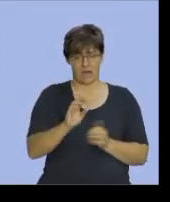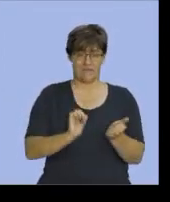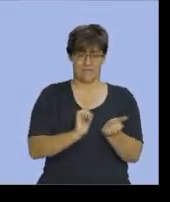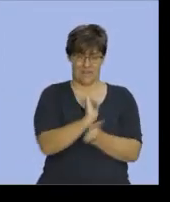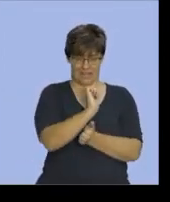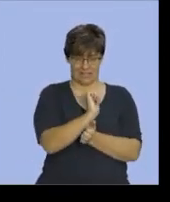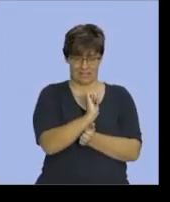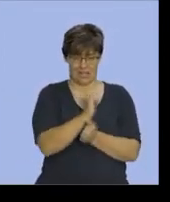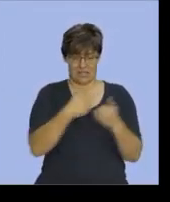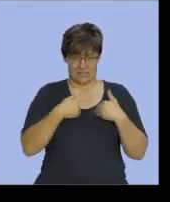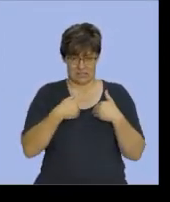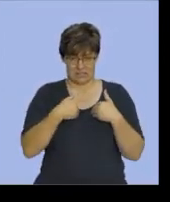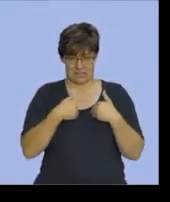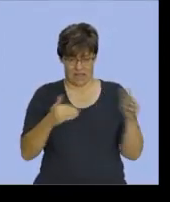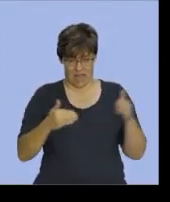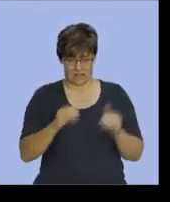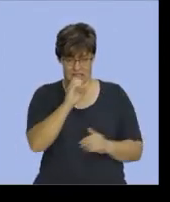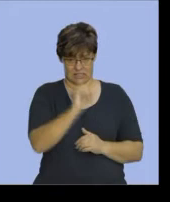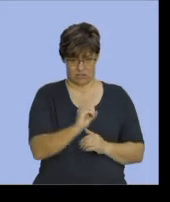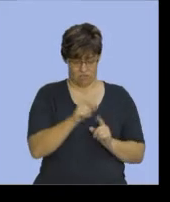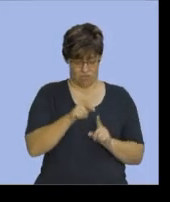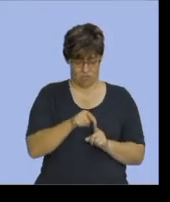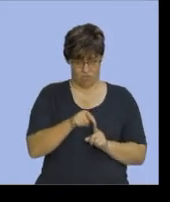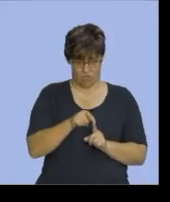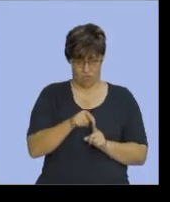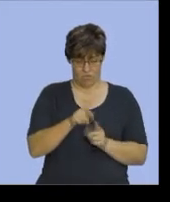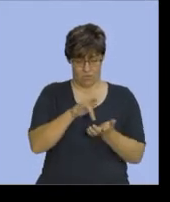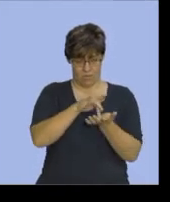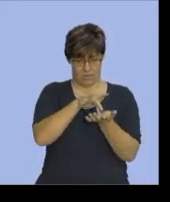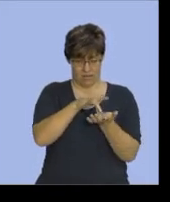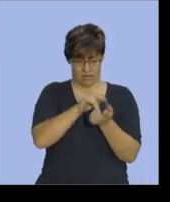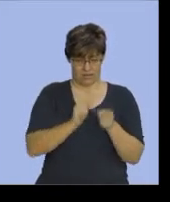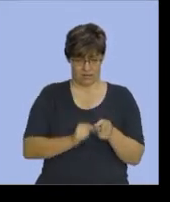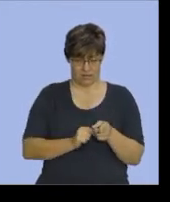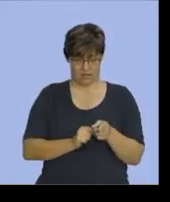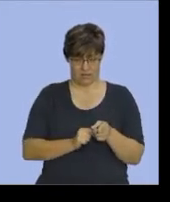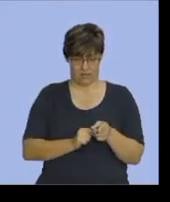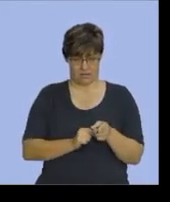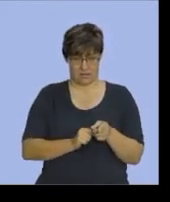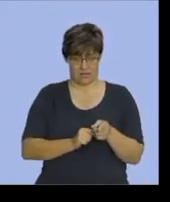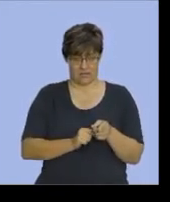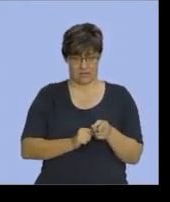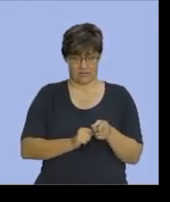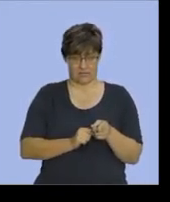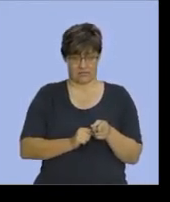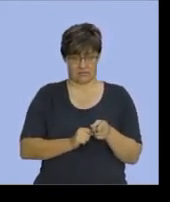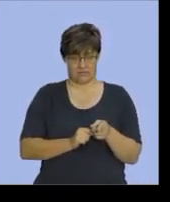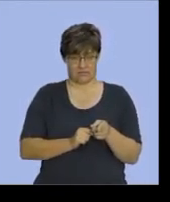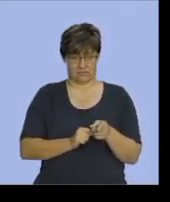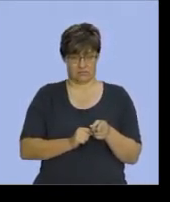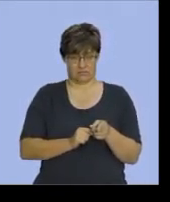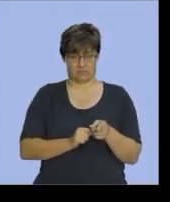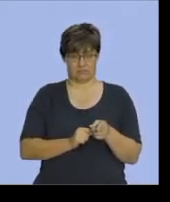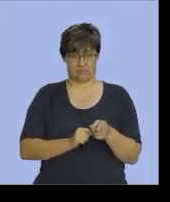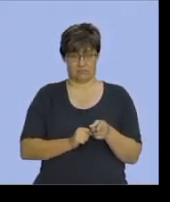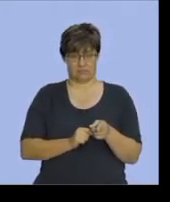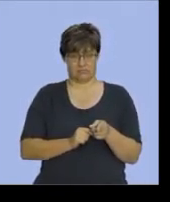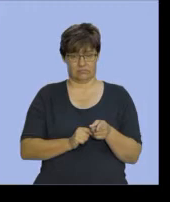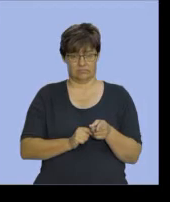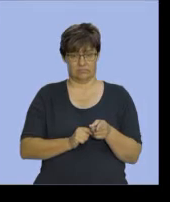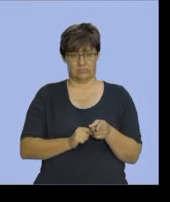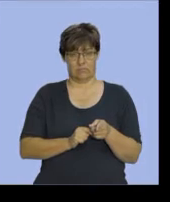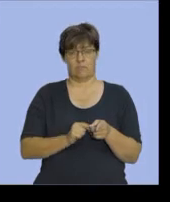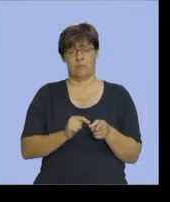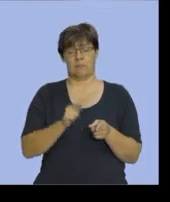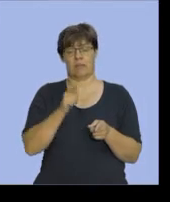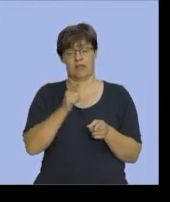R is fixed at the origin, so it starts from the origin, meaning the line R starts from the point of